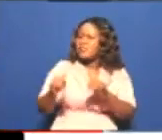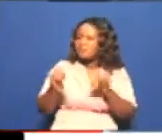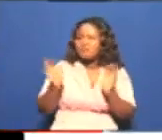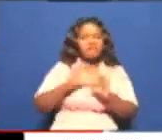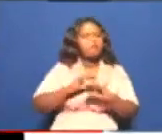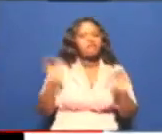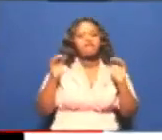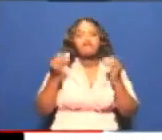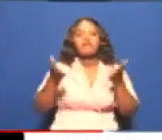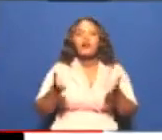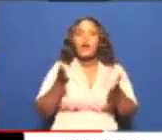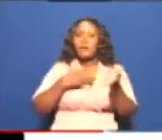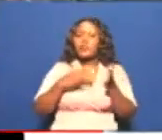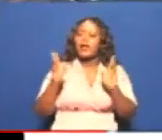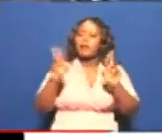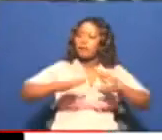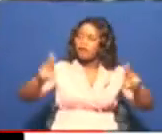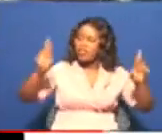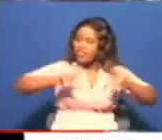na anakuja.